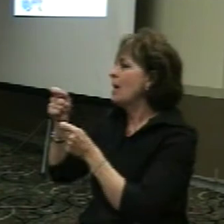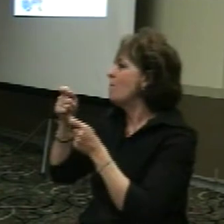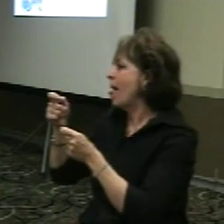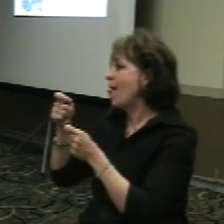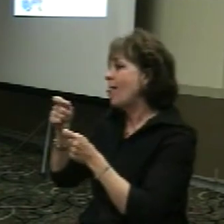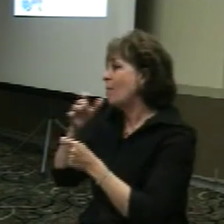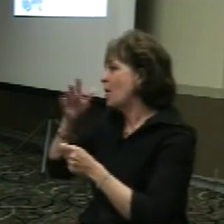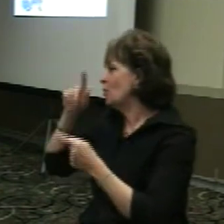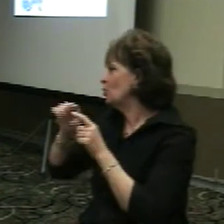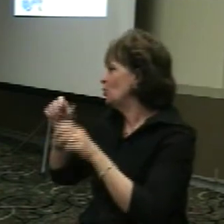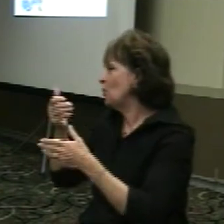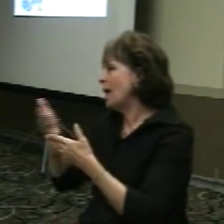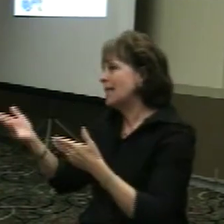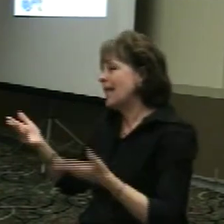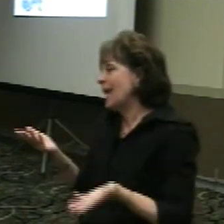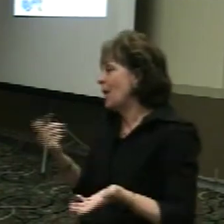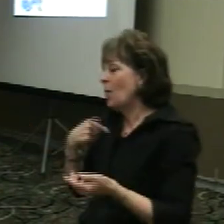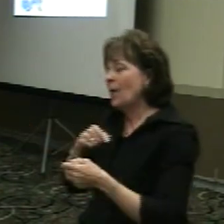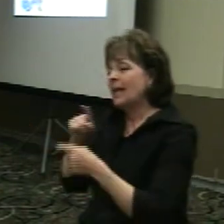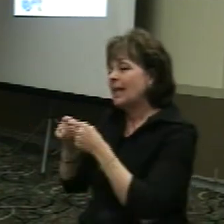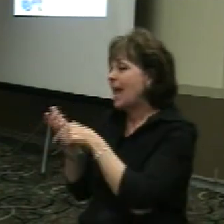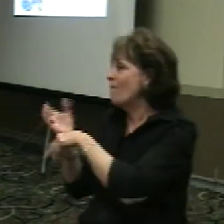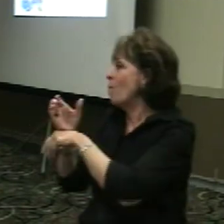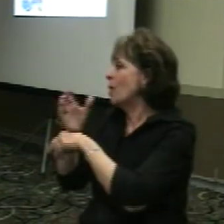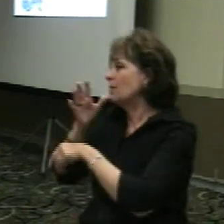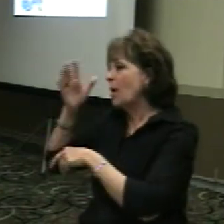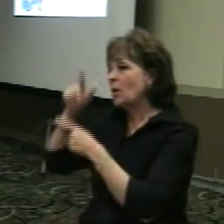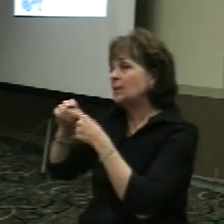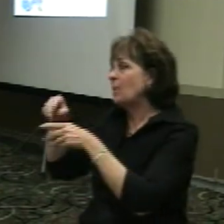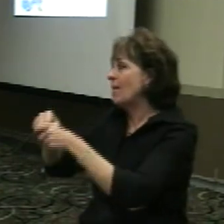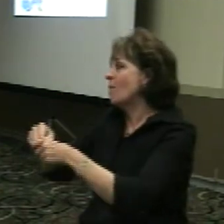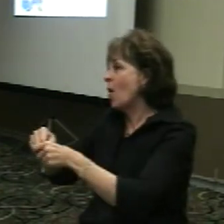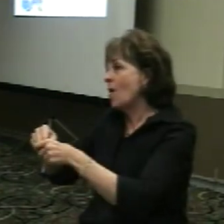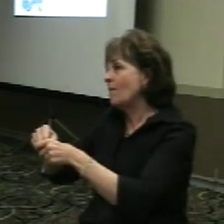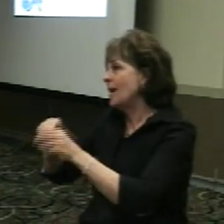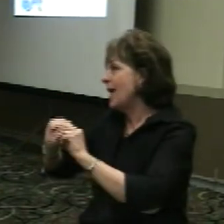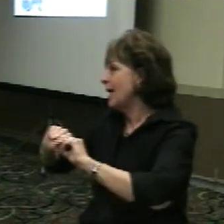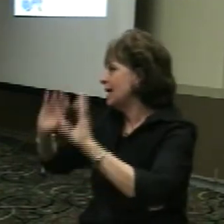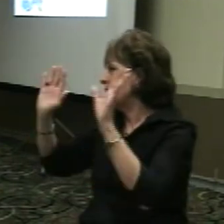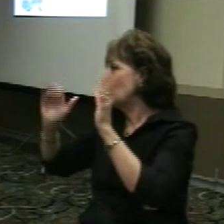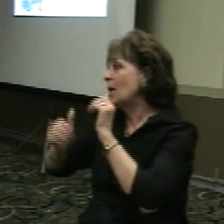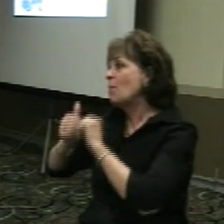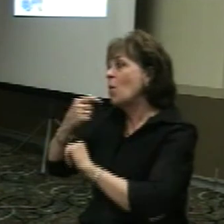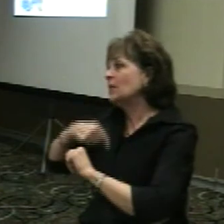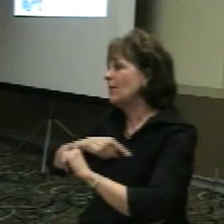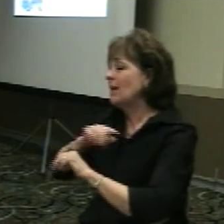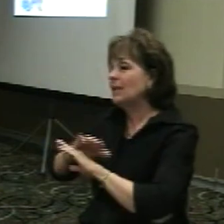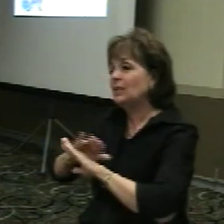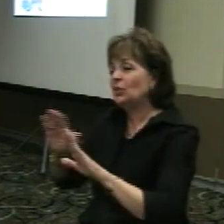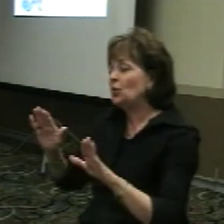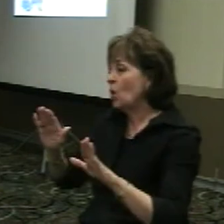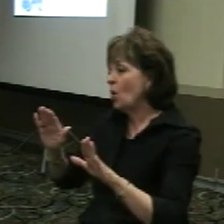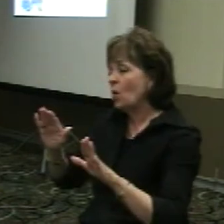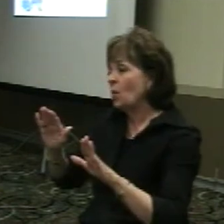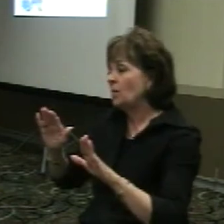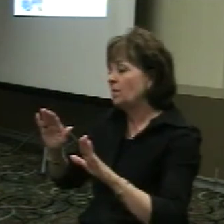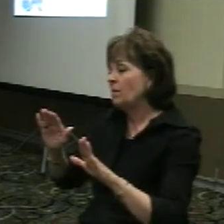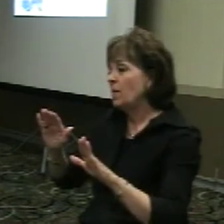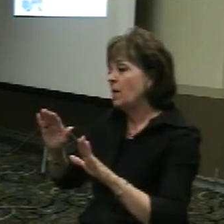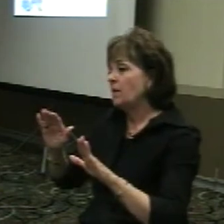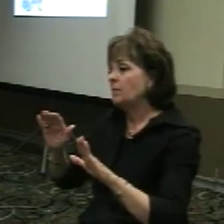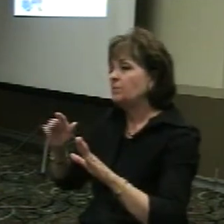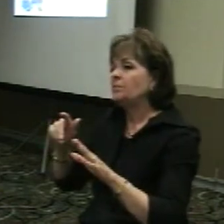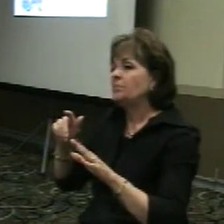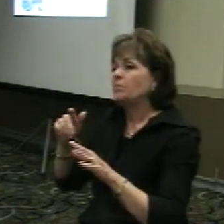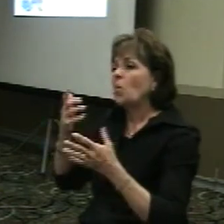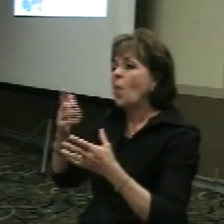parents to do anything. We cannot force them to be involved in stuff. Clearly, most of us do not, or nor do